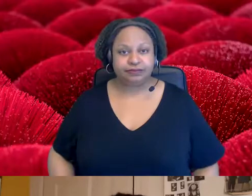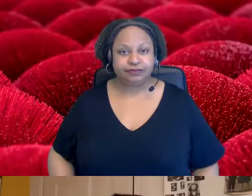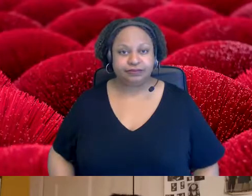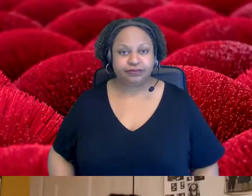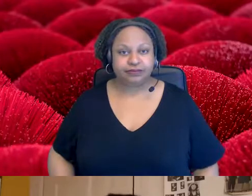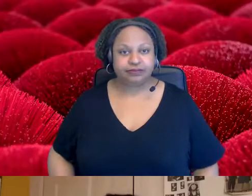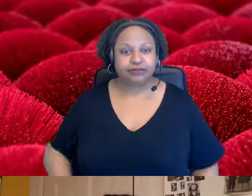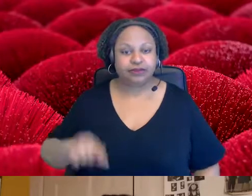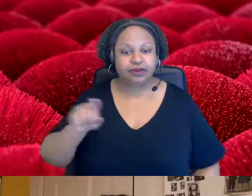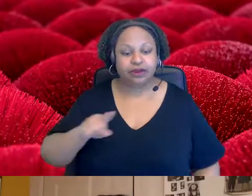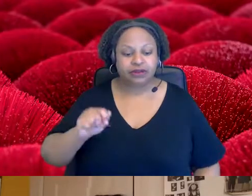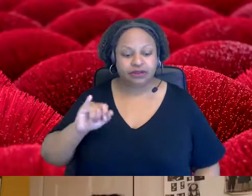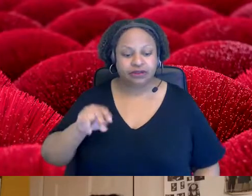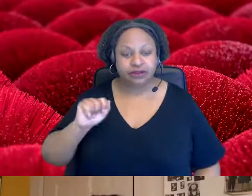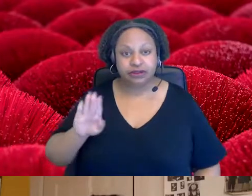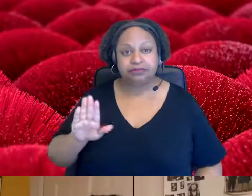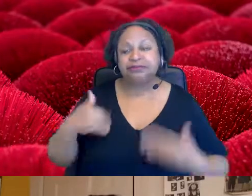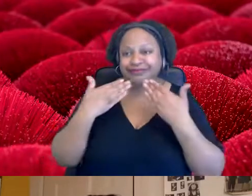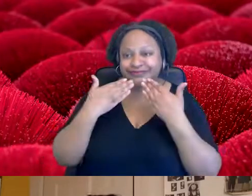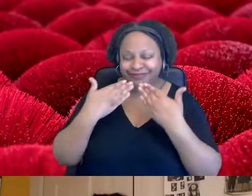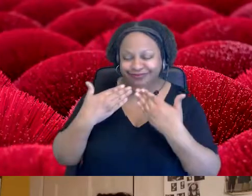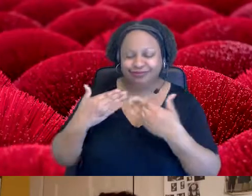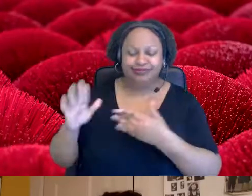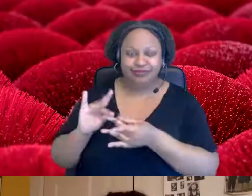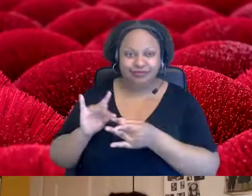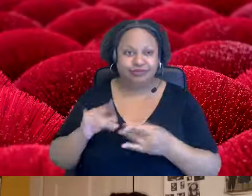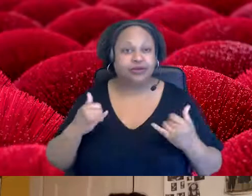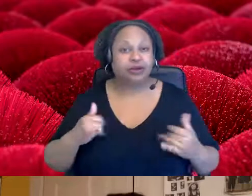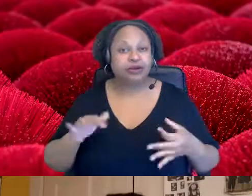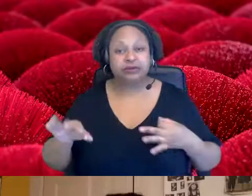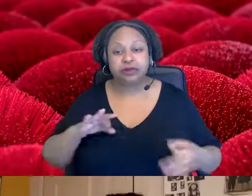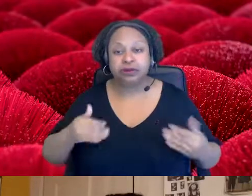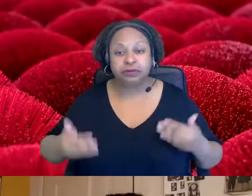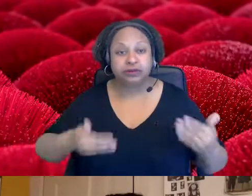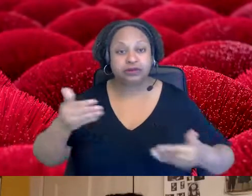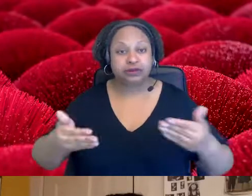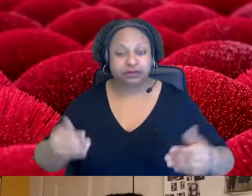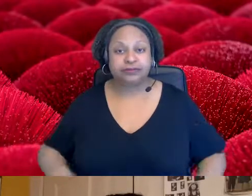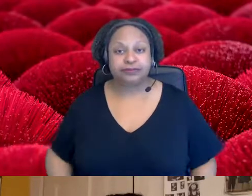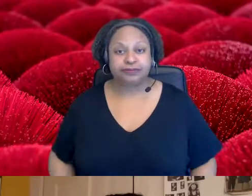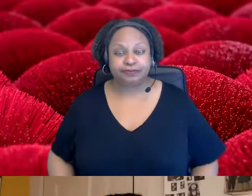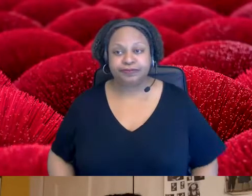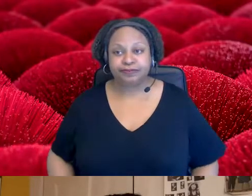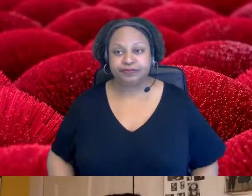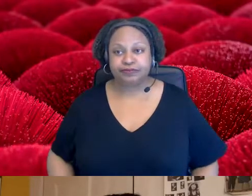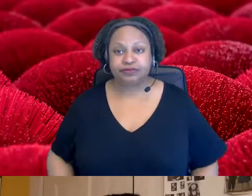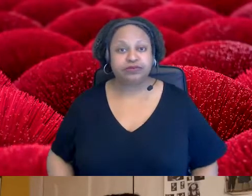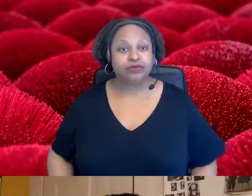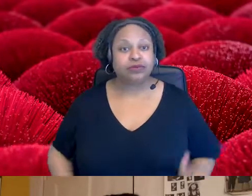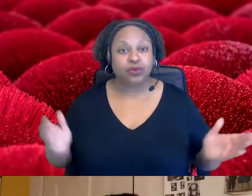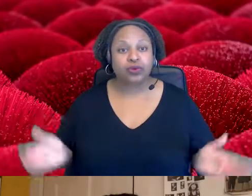Mm-hmm. Yeah, thanks for that. In terms of our process too, I just wanted to encourage any of you panelists